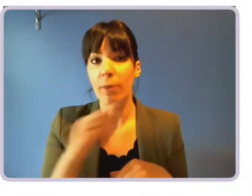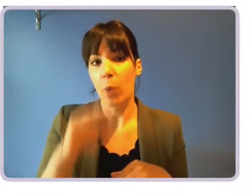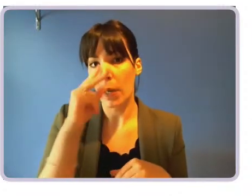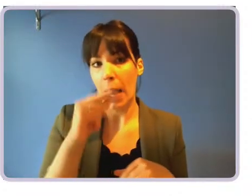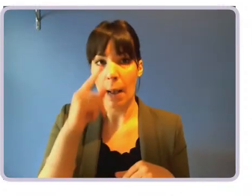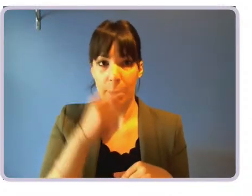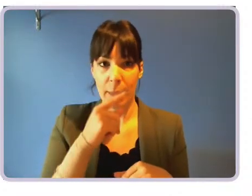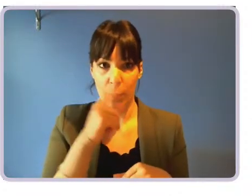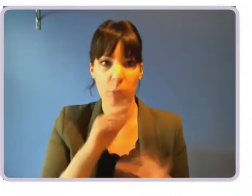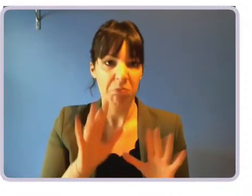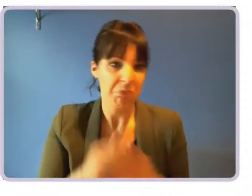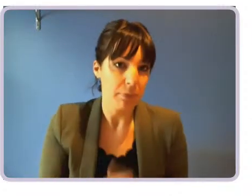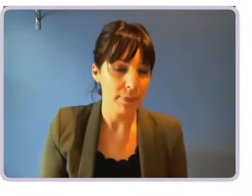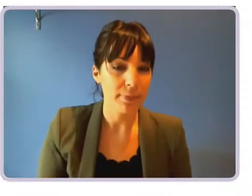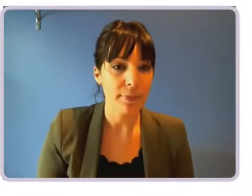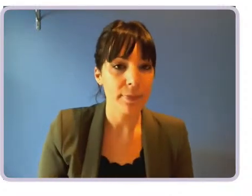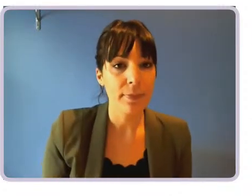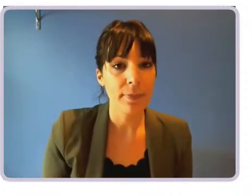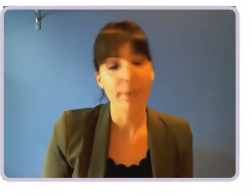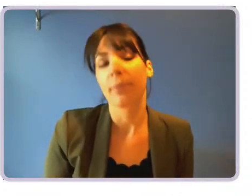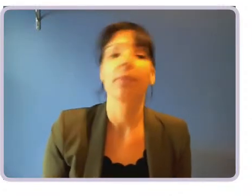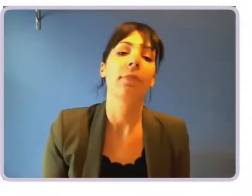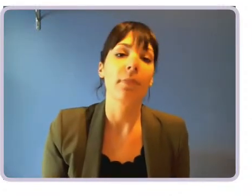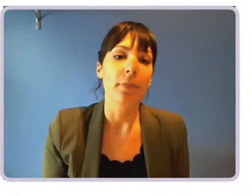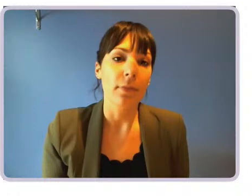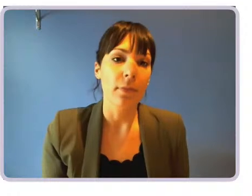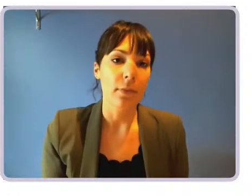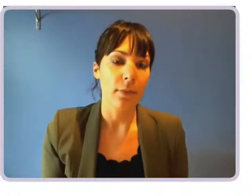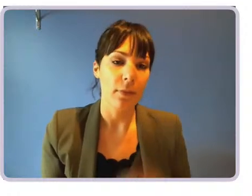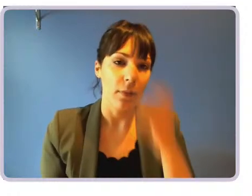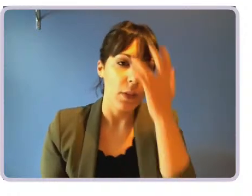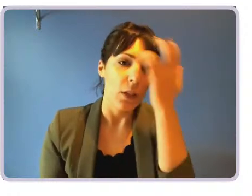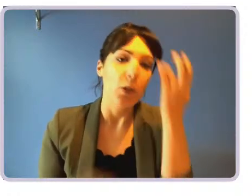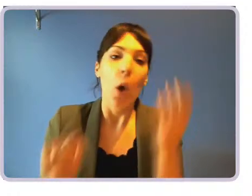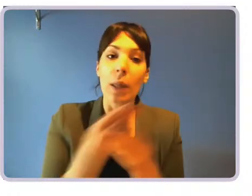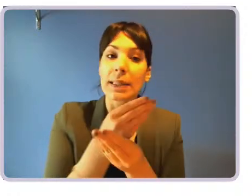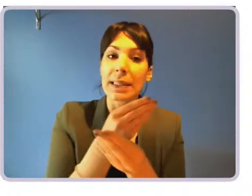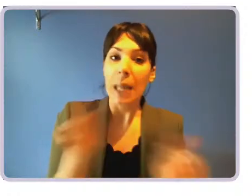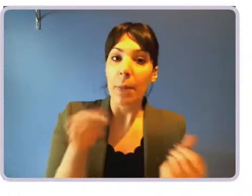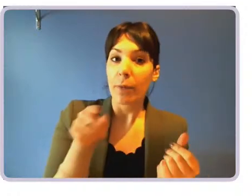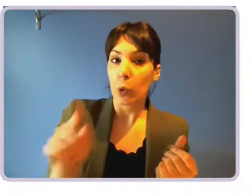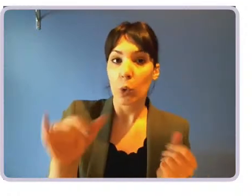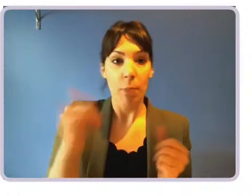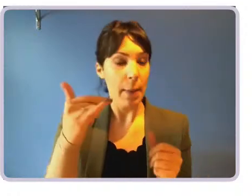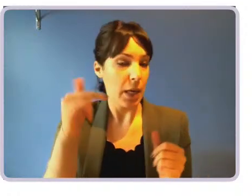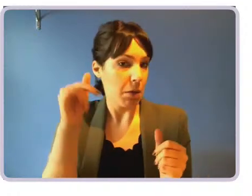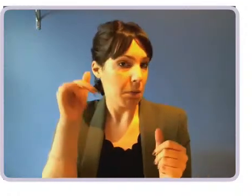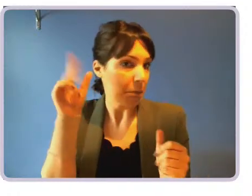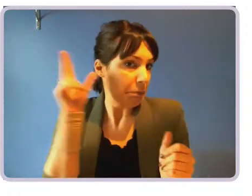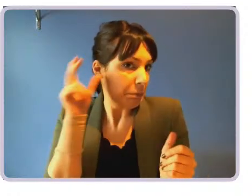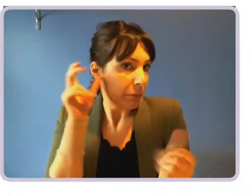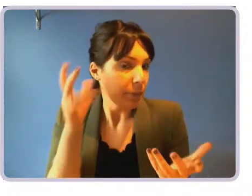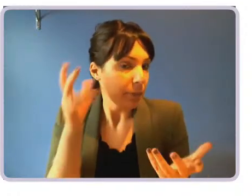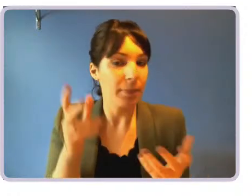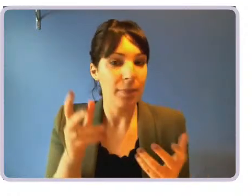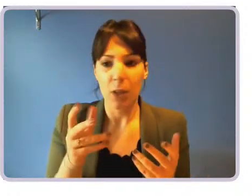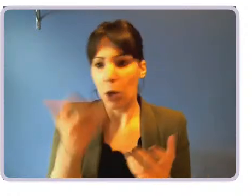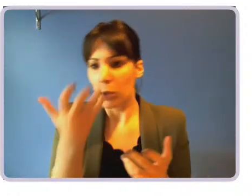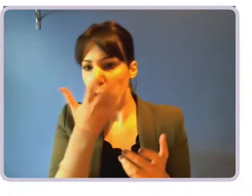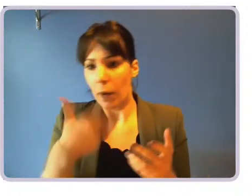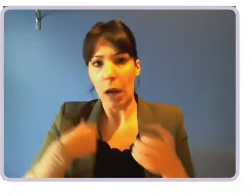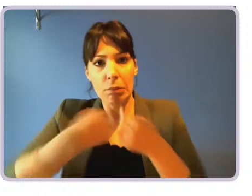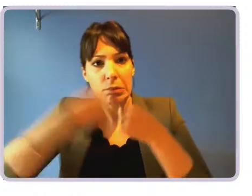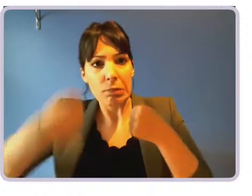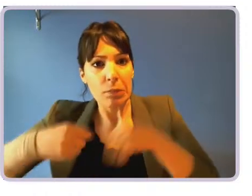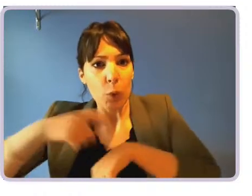I'm concentrating on public health. Of course, some of you may have heard, I need to hurry on, I guess, about our disability